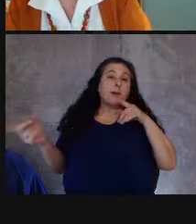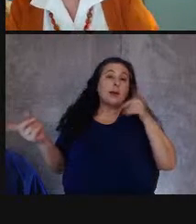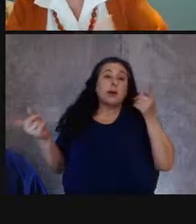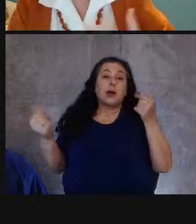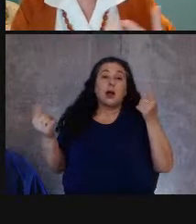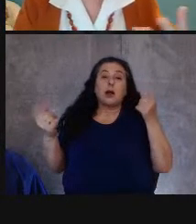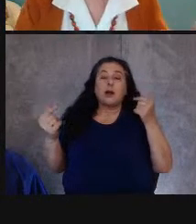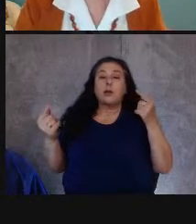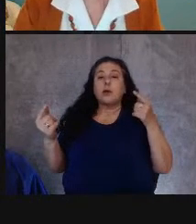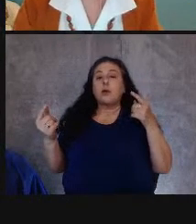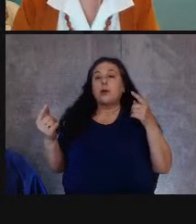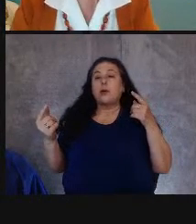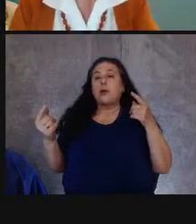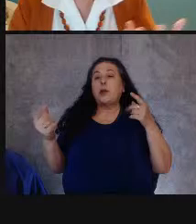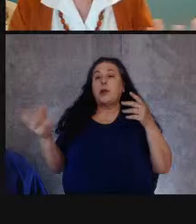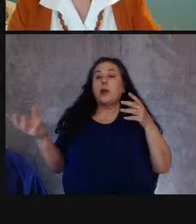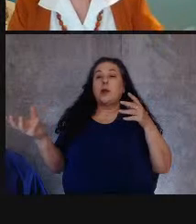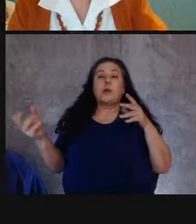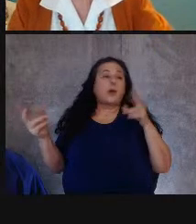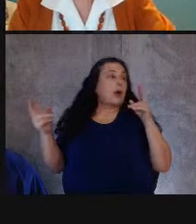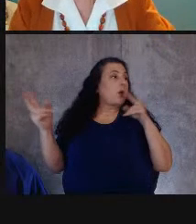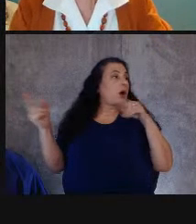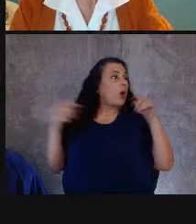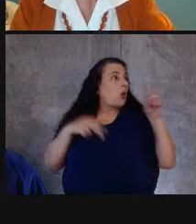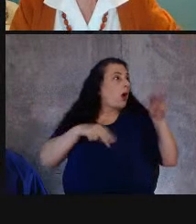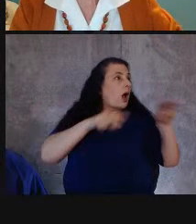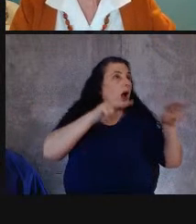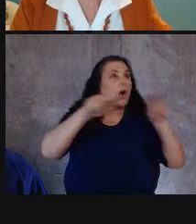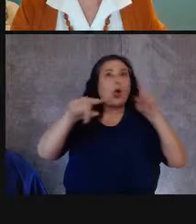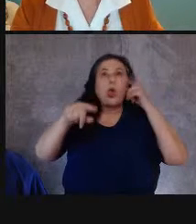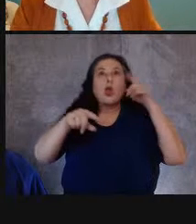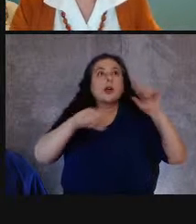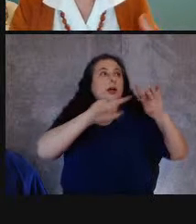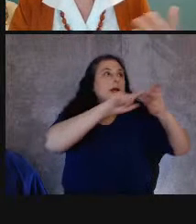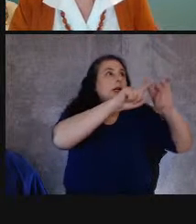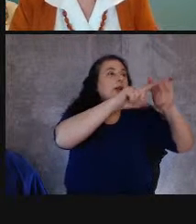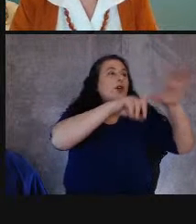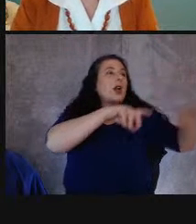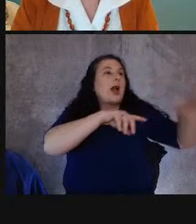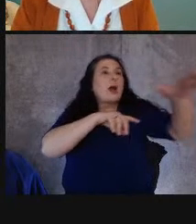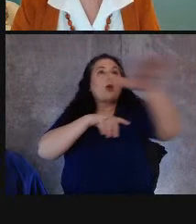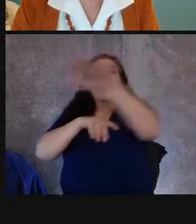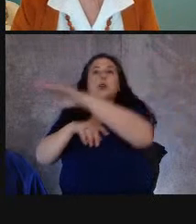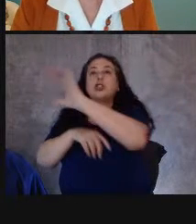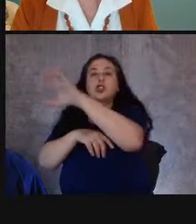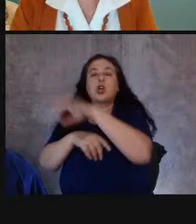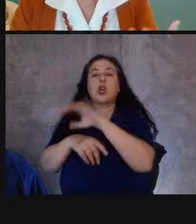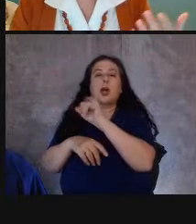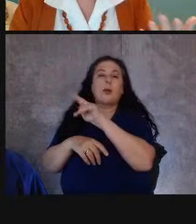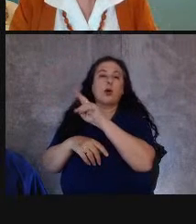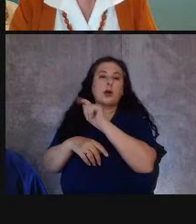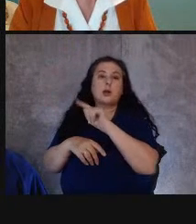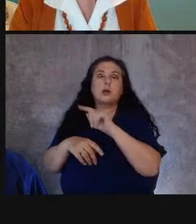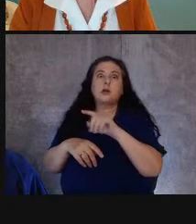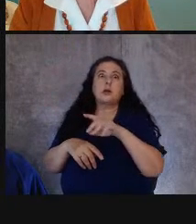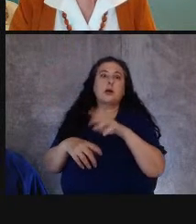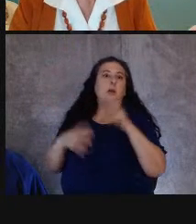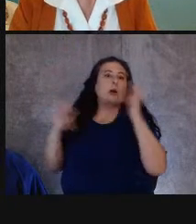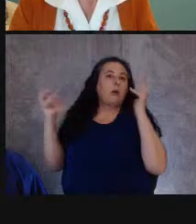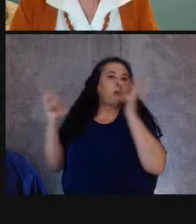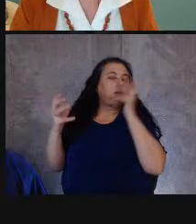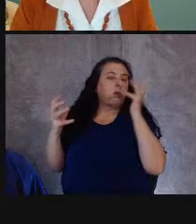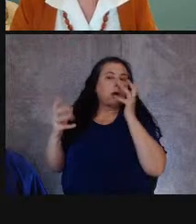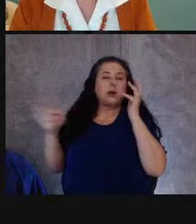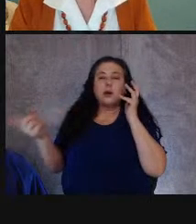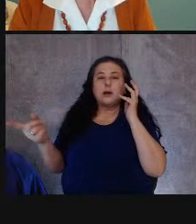started going out and when they started looking around at various immigrant neighborhoods in Chicago, it was really, really shocking, the degree